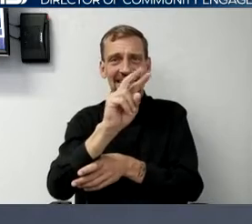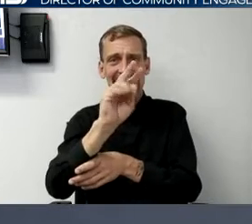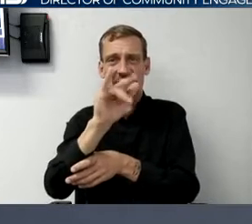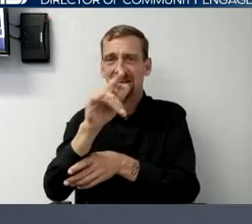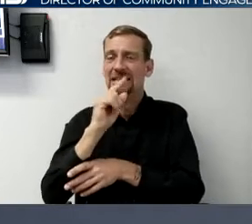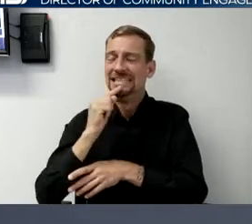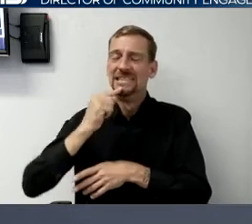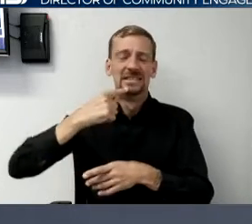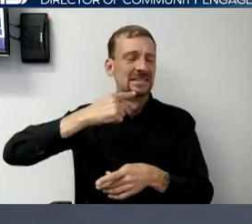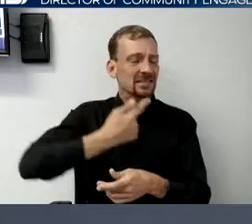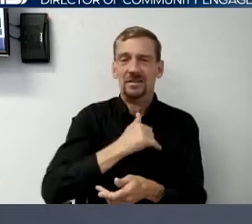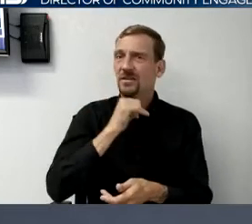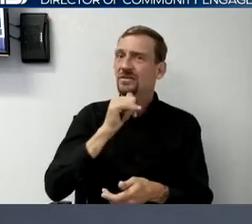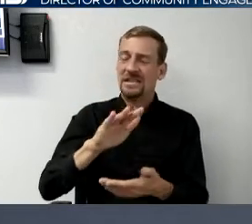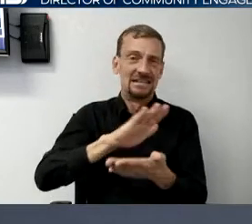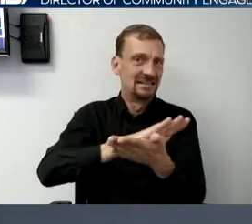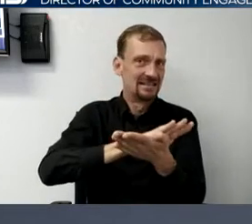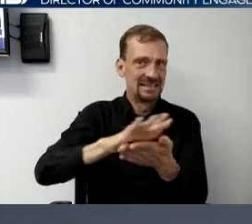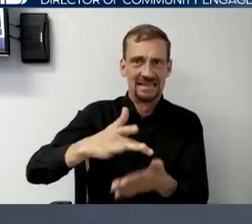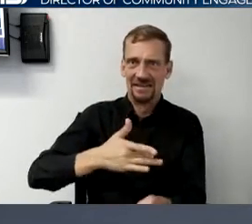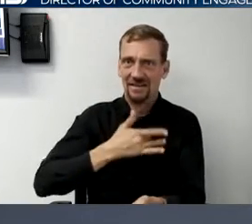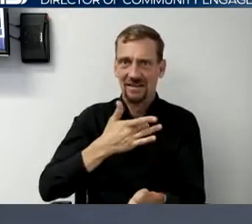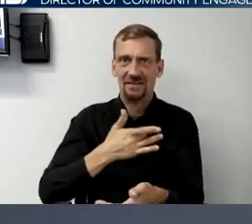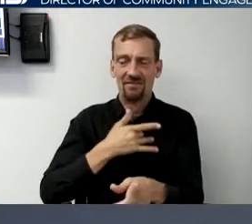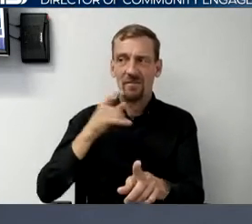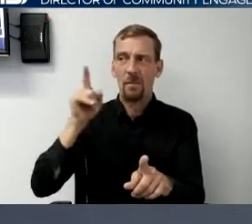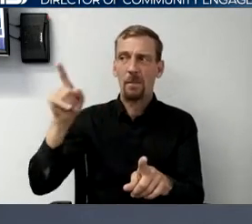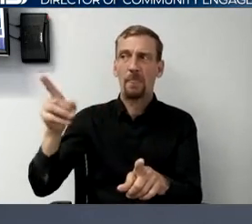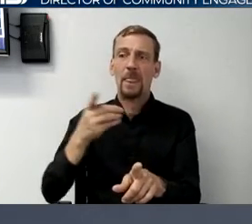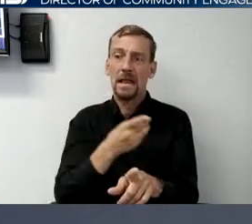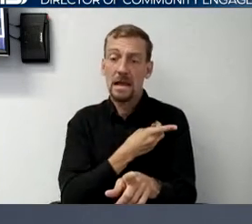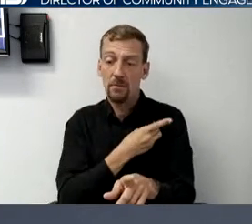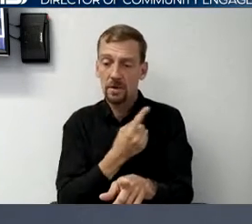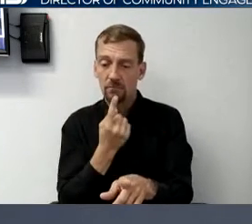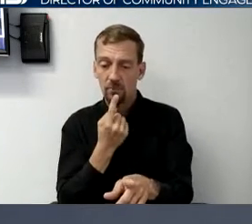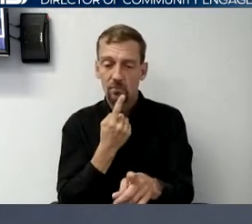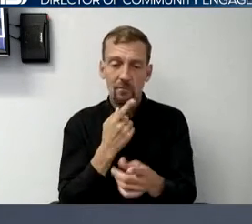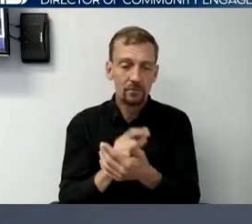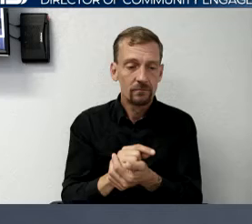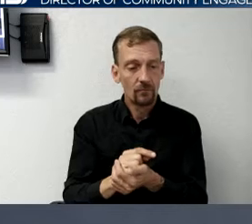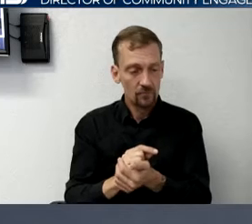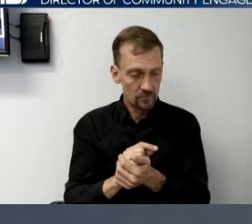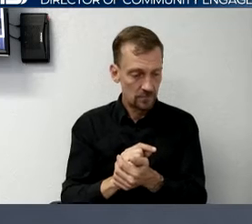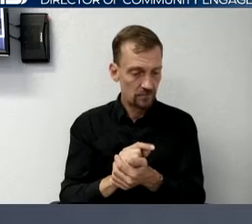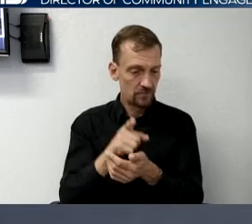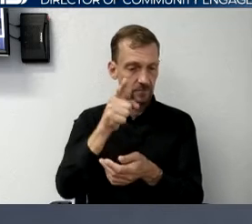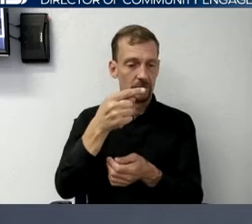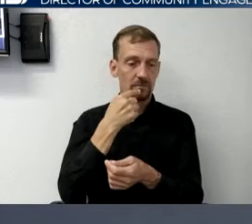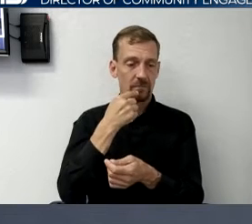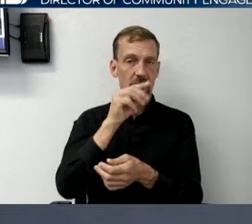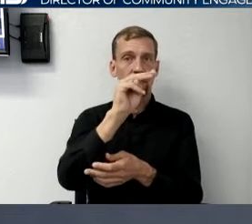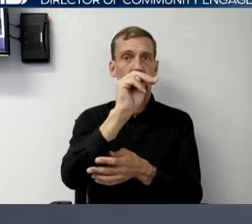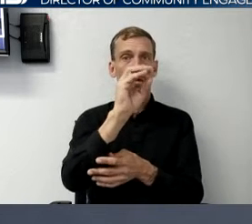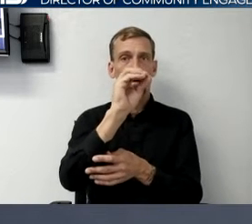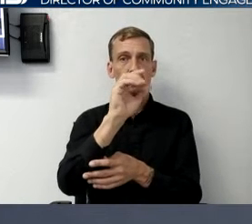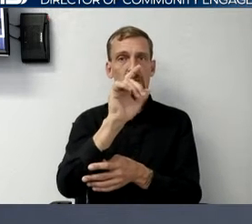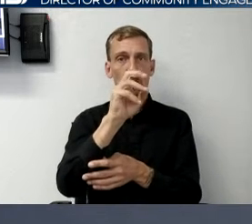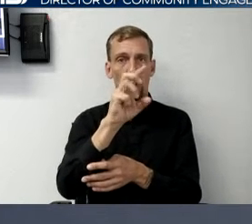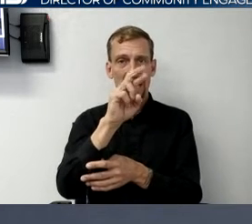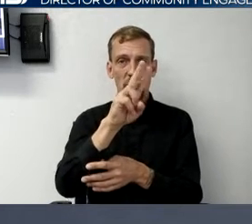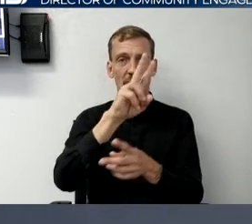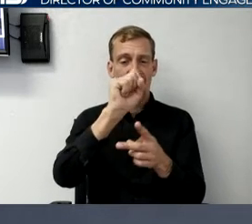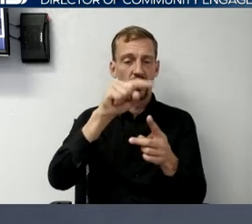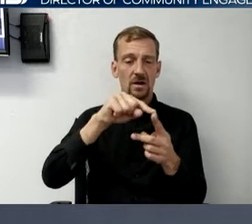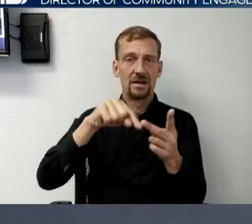So, I was going to yeah. ask that question when you said molecular versus antigen, because I